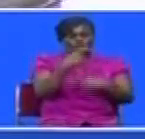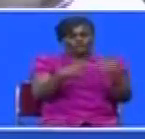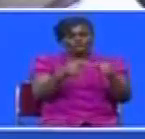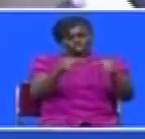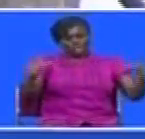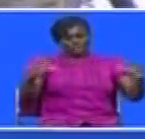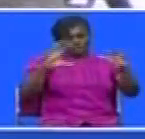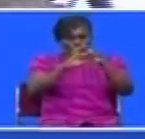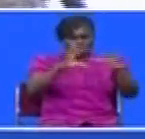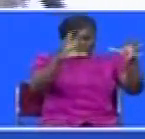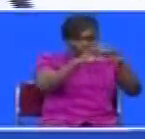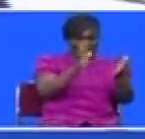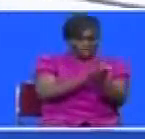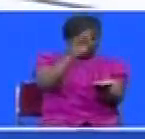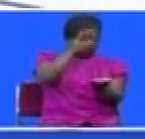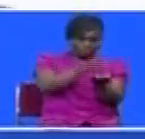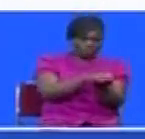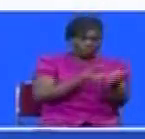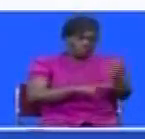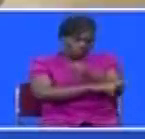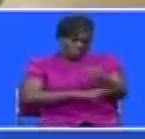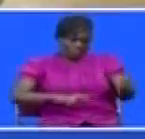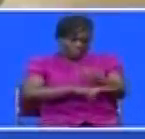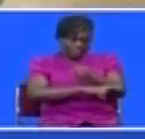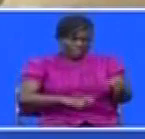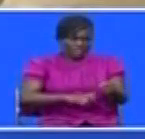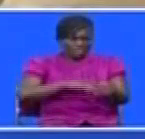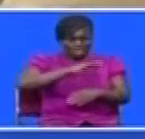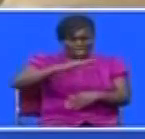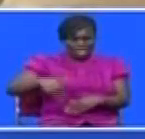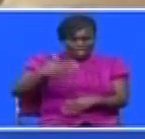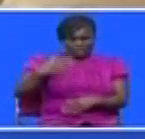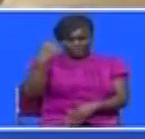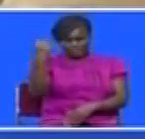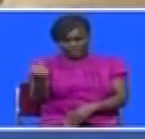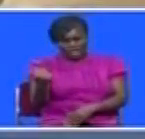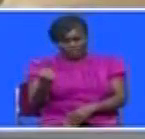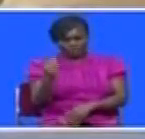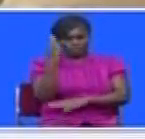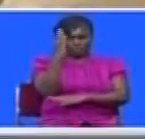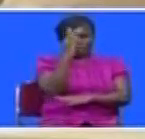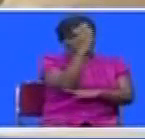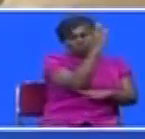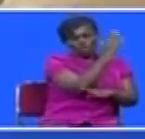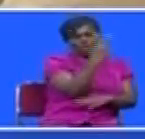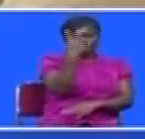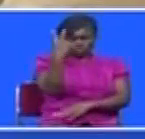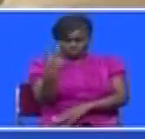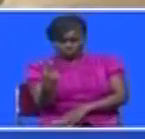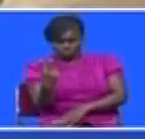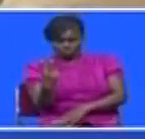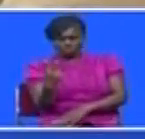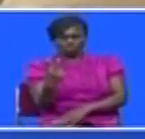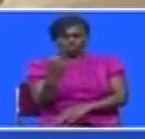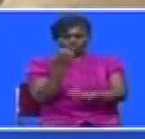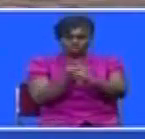of connections and reduction in vandalism. For every five poles, two are concrete